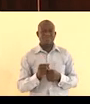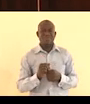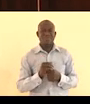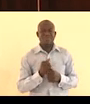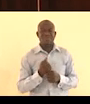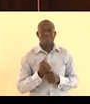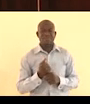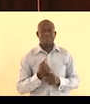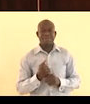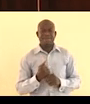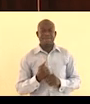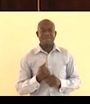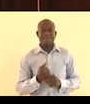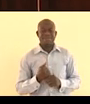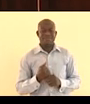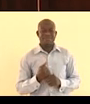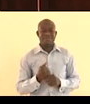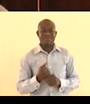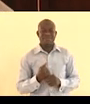of,